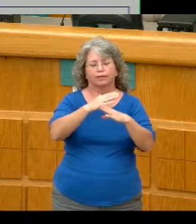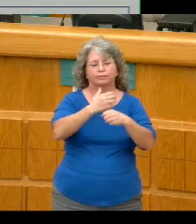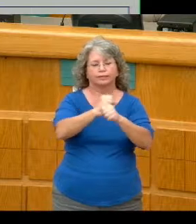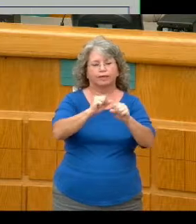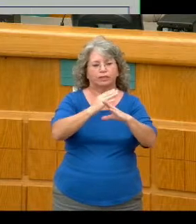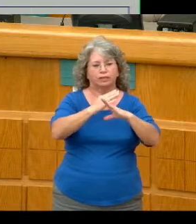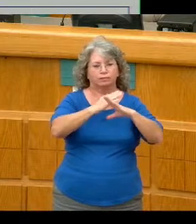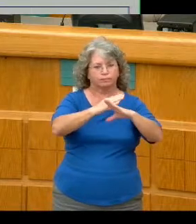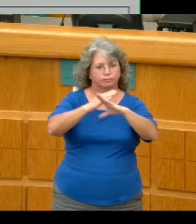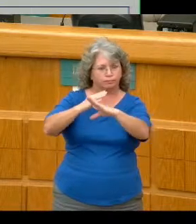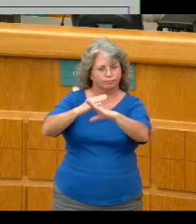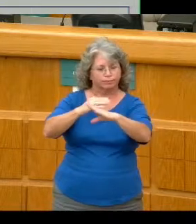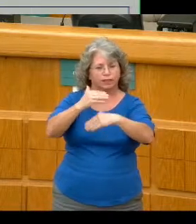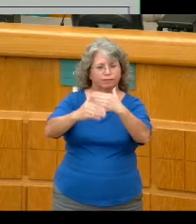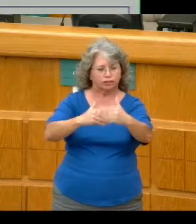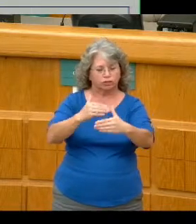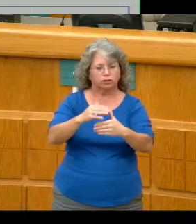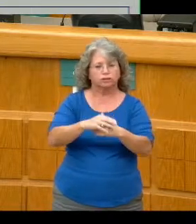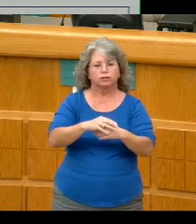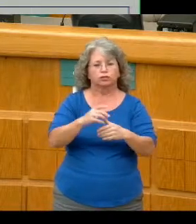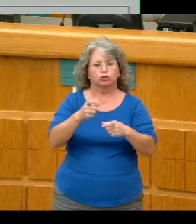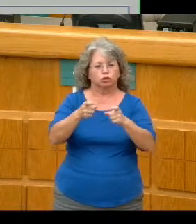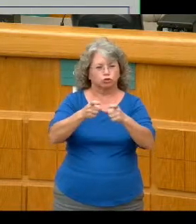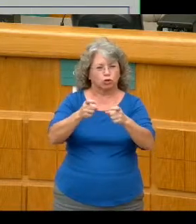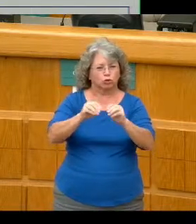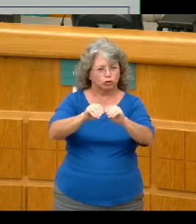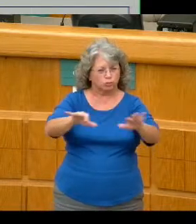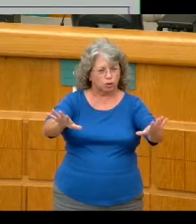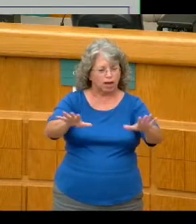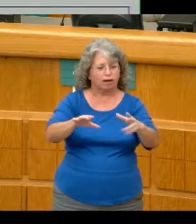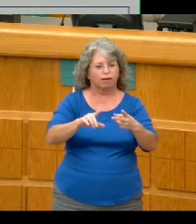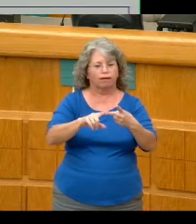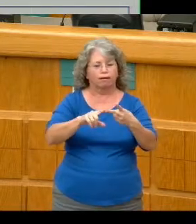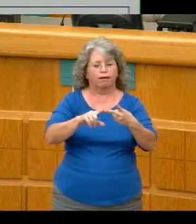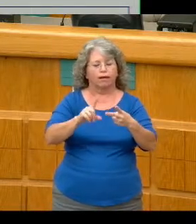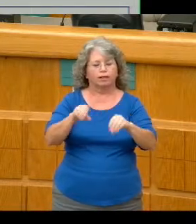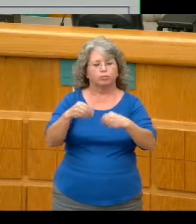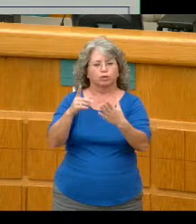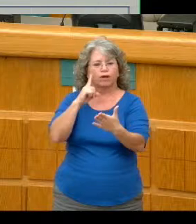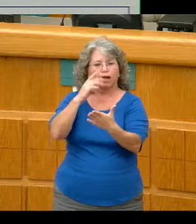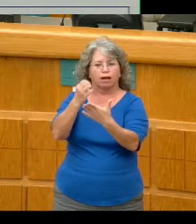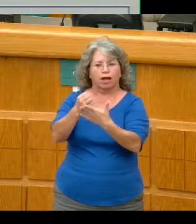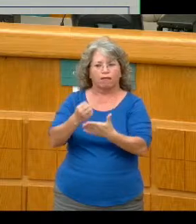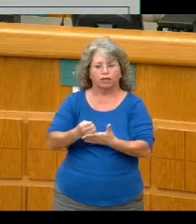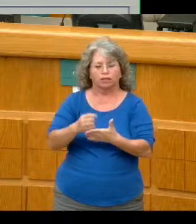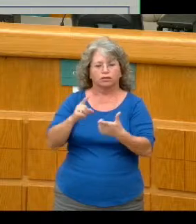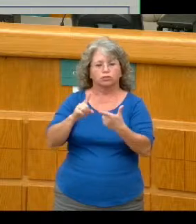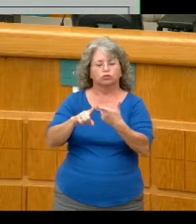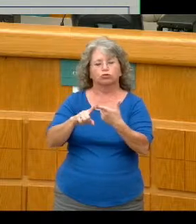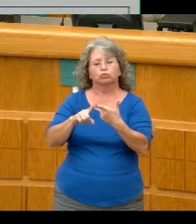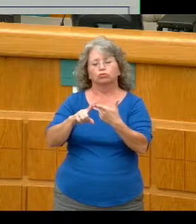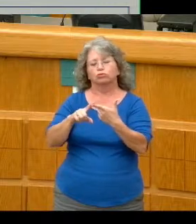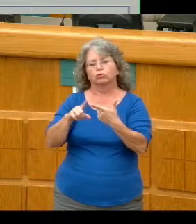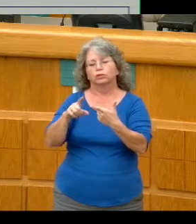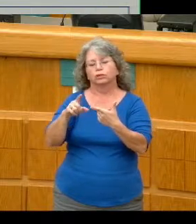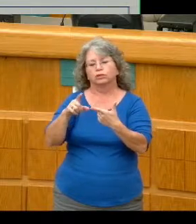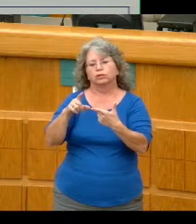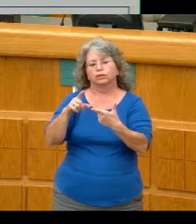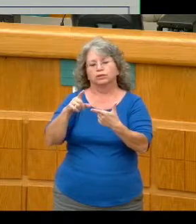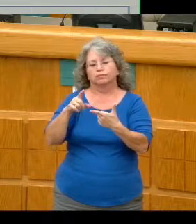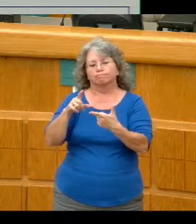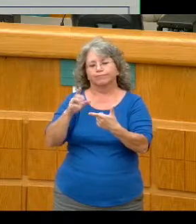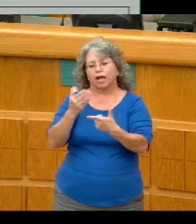place to control the spread of COVID-19. And the second one is to enable evidence-based decision-making when it comes to things